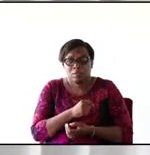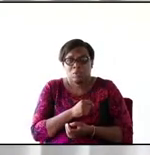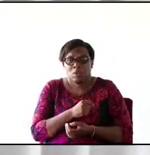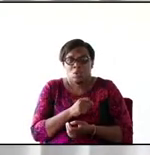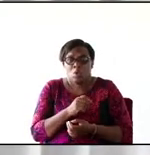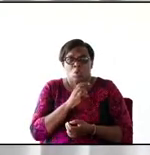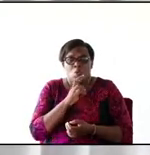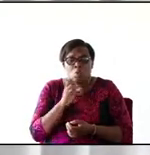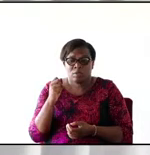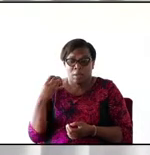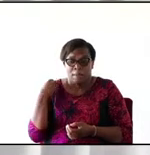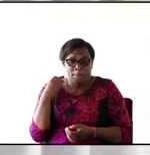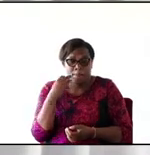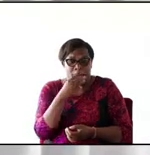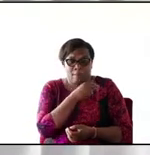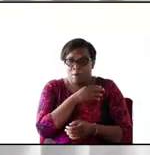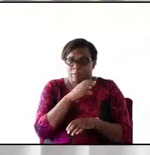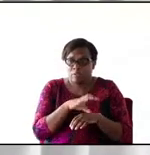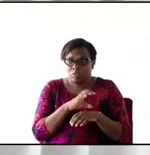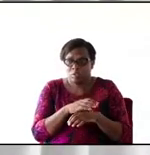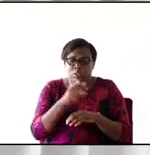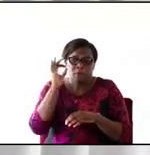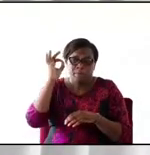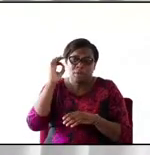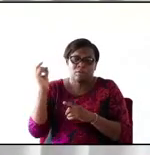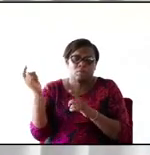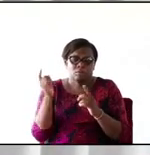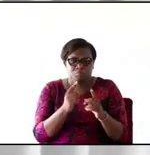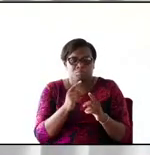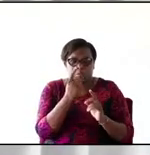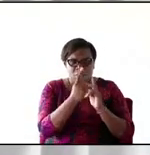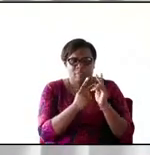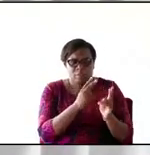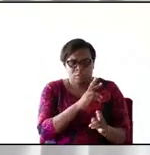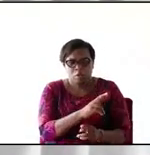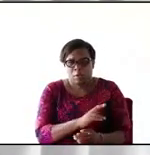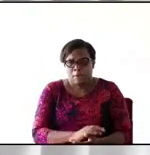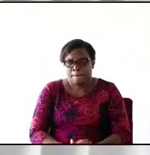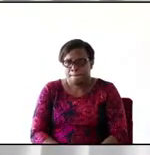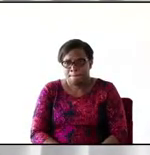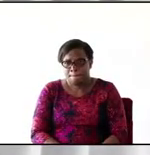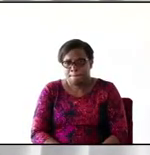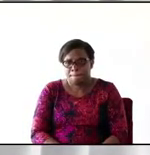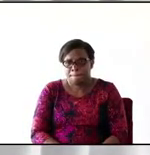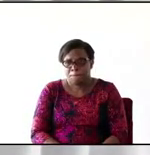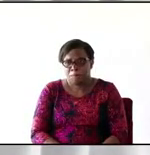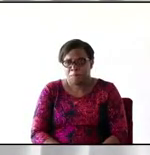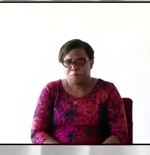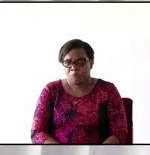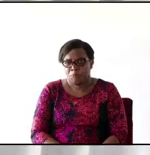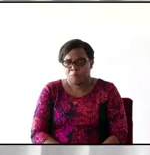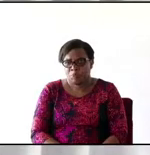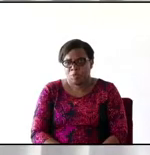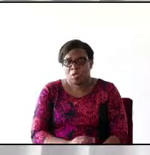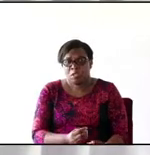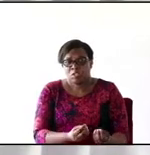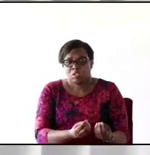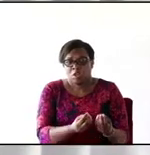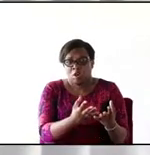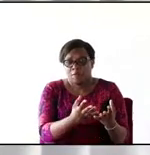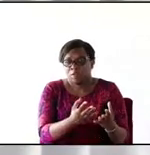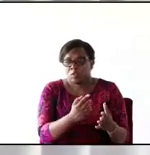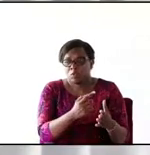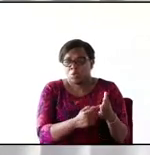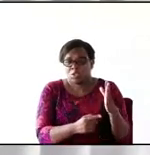church. Pastor comes to visit her. She offers pastor what she